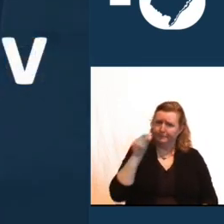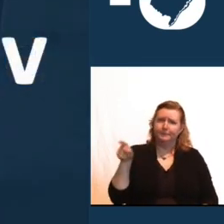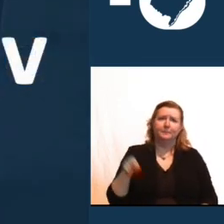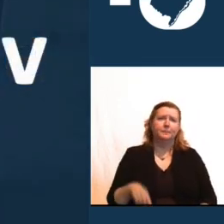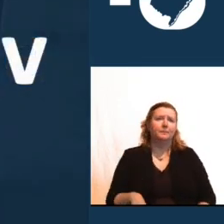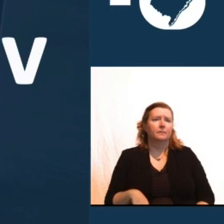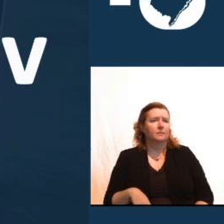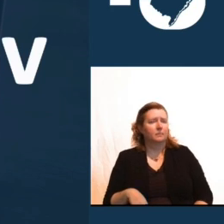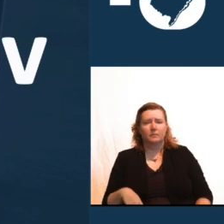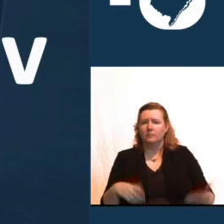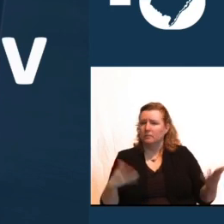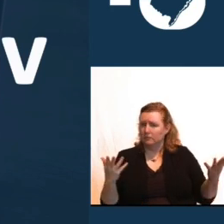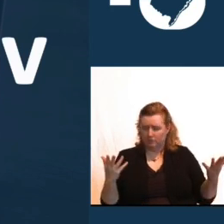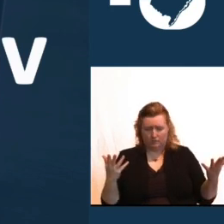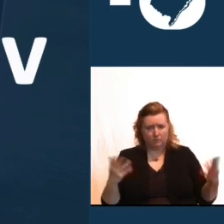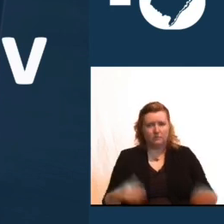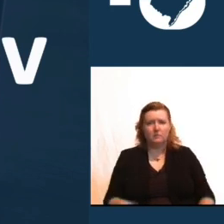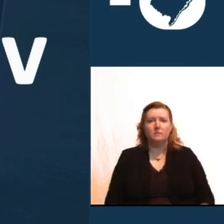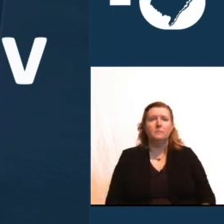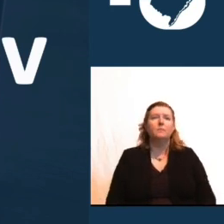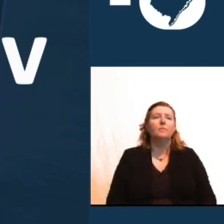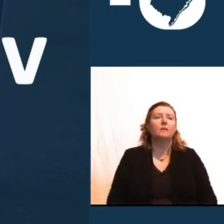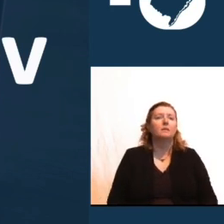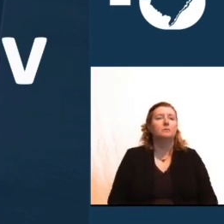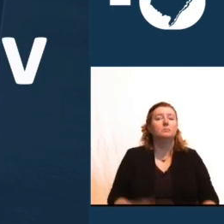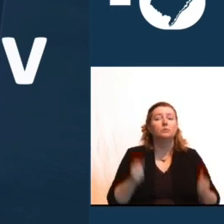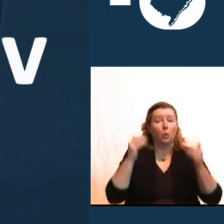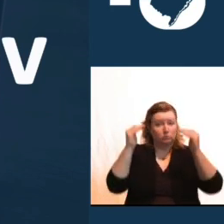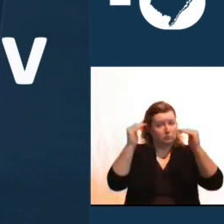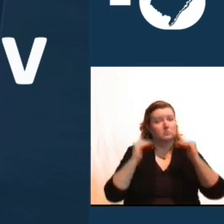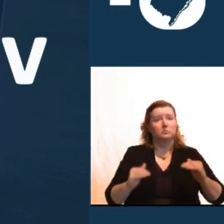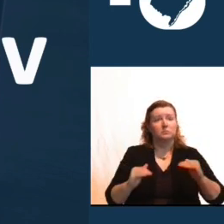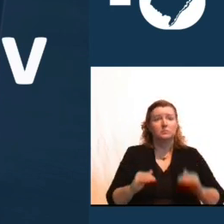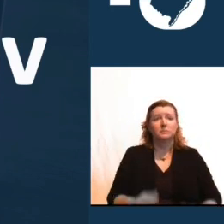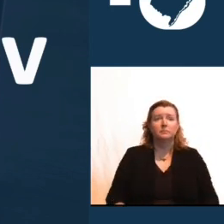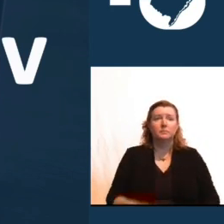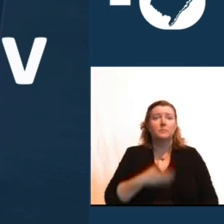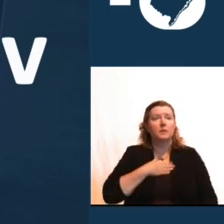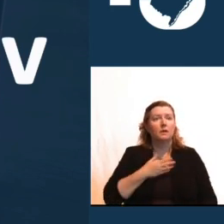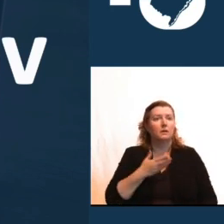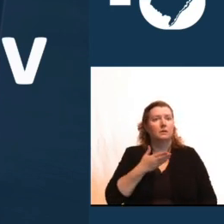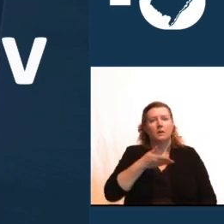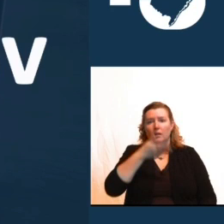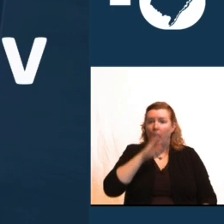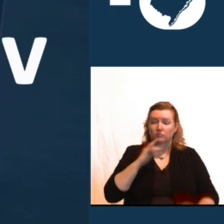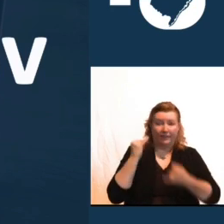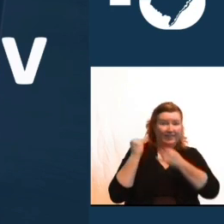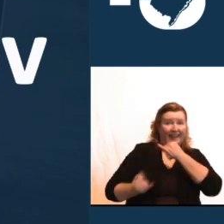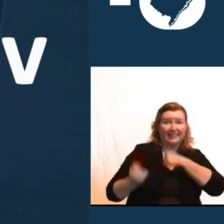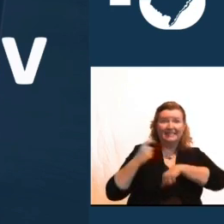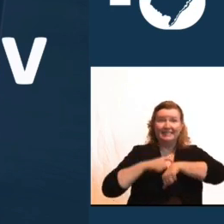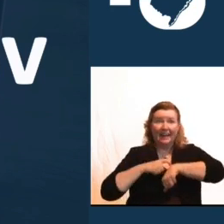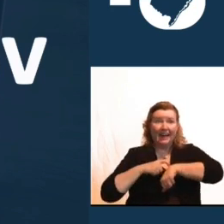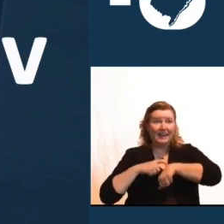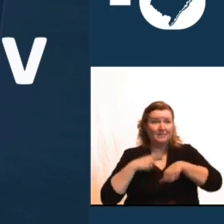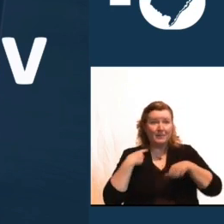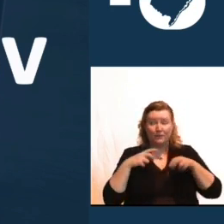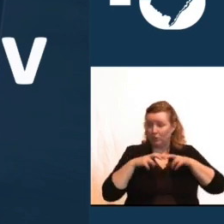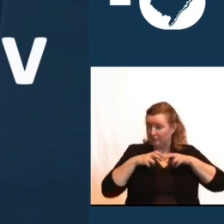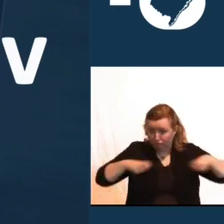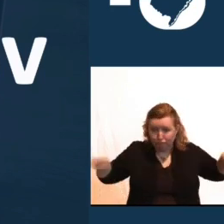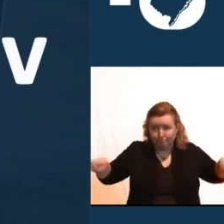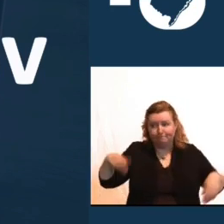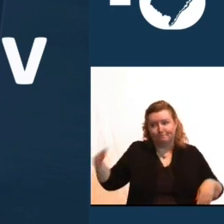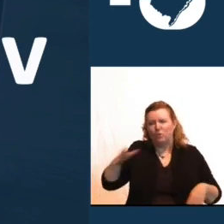the last time, I am joined by the woman to my right, who needs no introduction, the Commissioner of Health, Judy Persichilli. To my